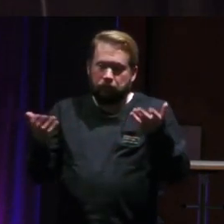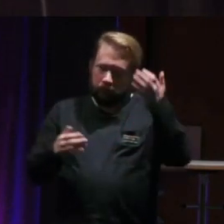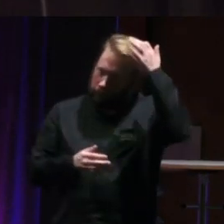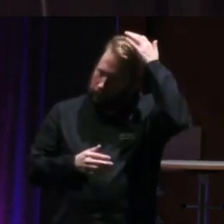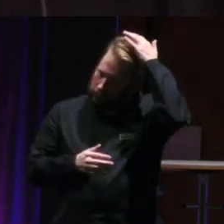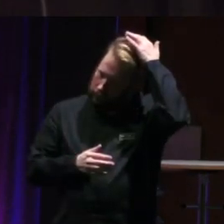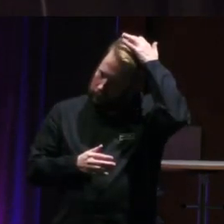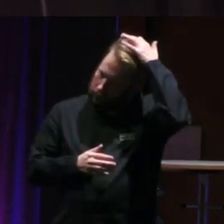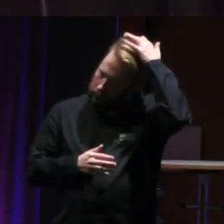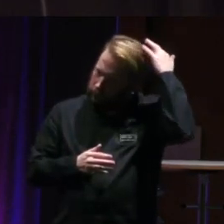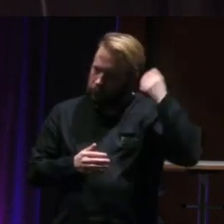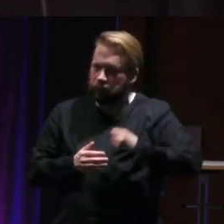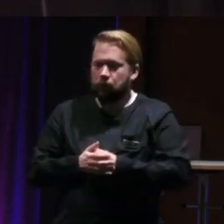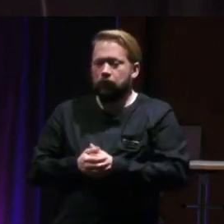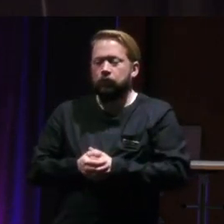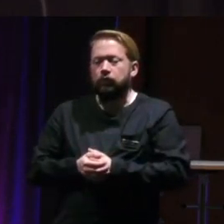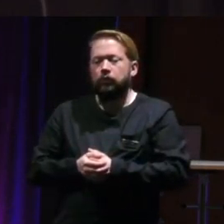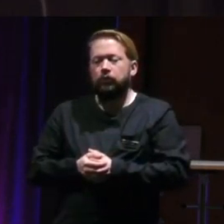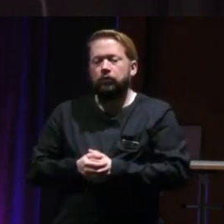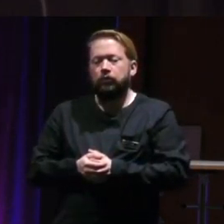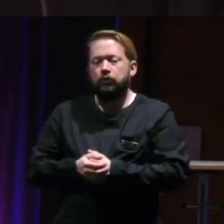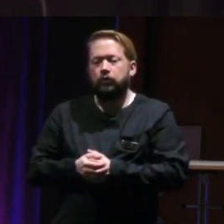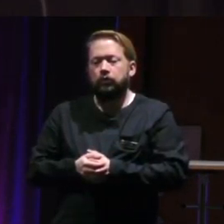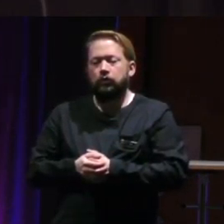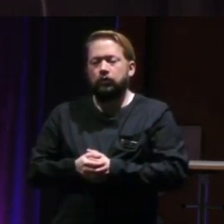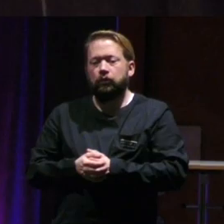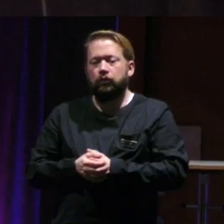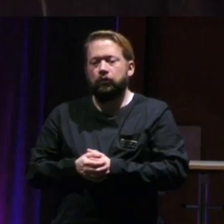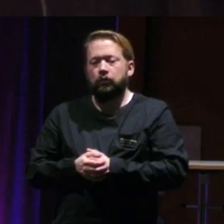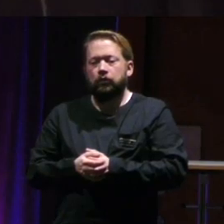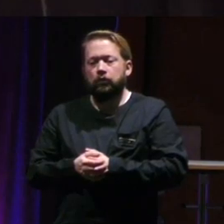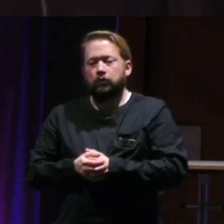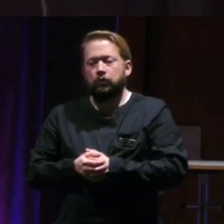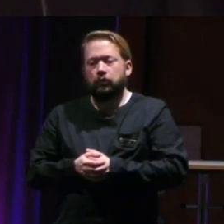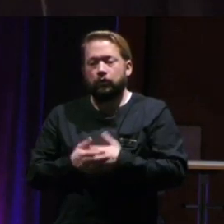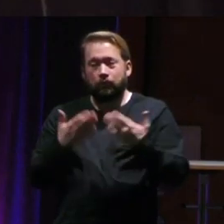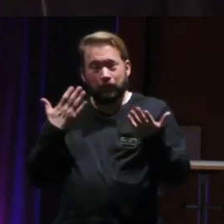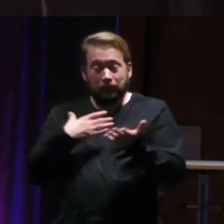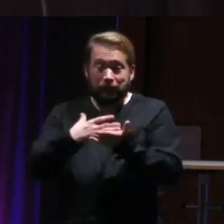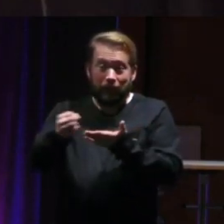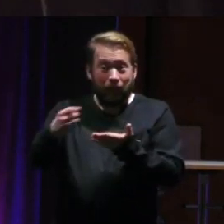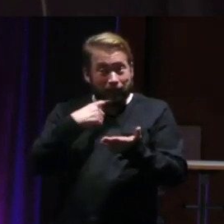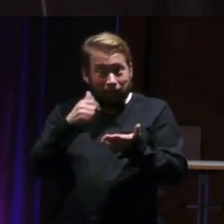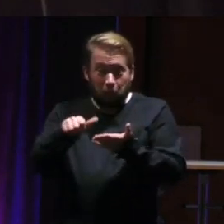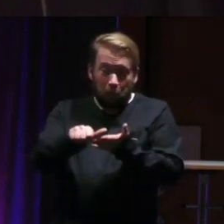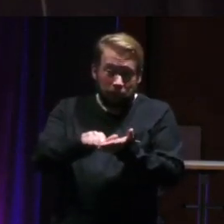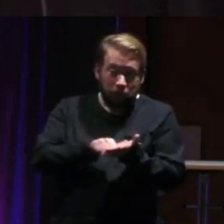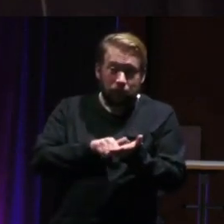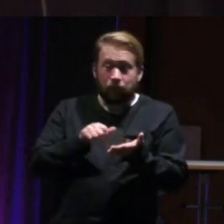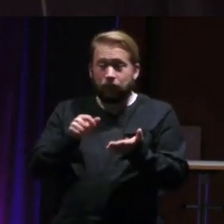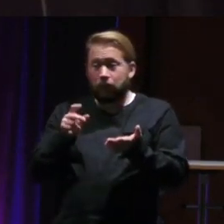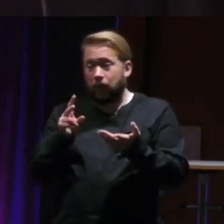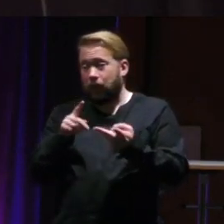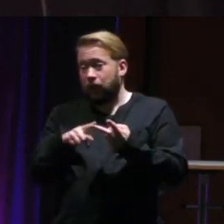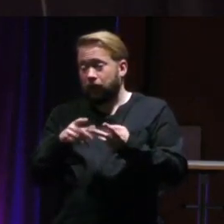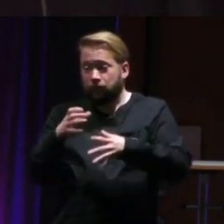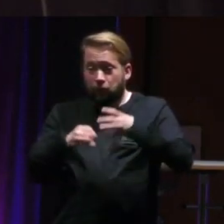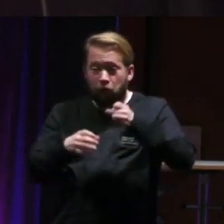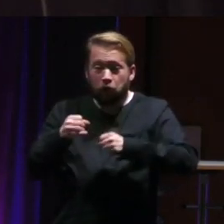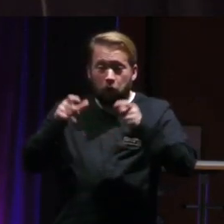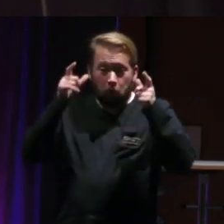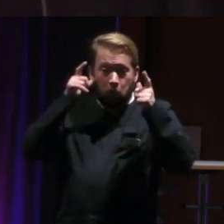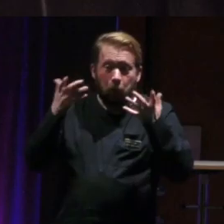if you want something bigger than just selling a cheese and milk from your cow, for example, if you want to build